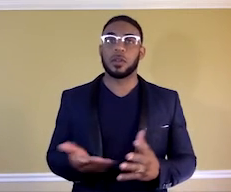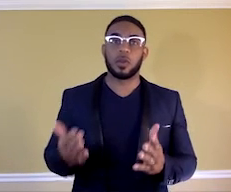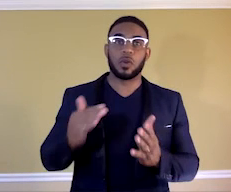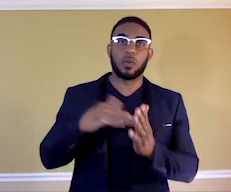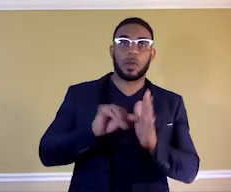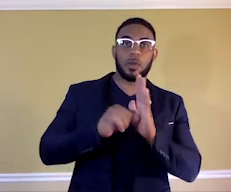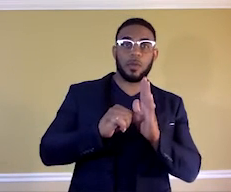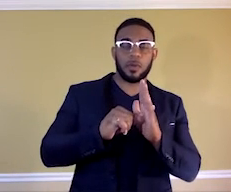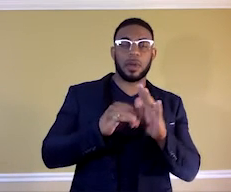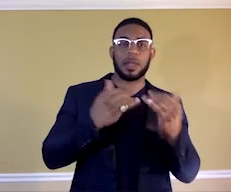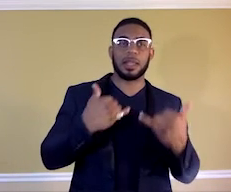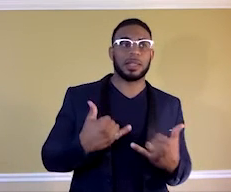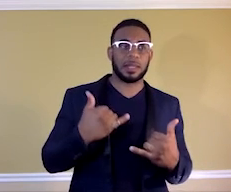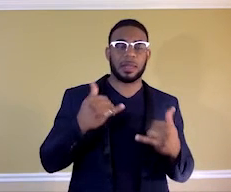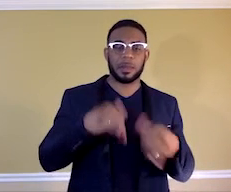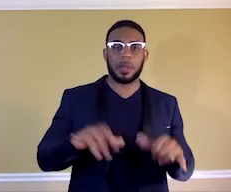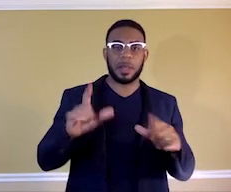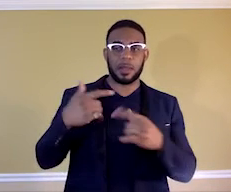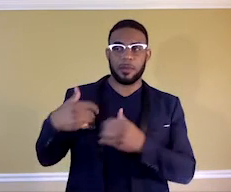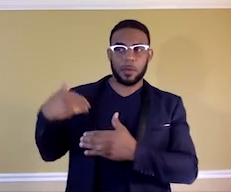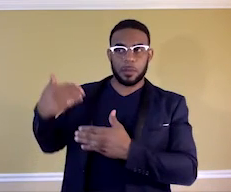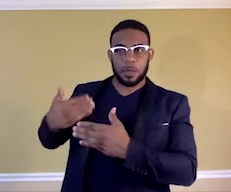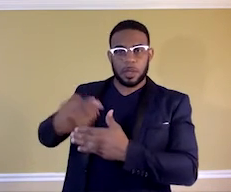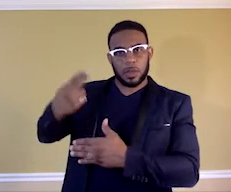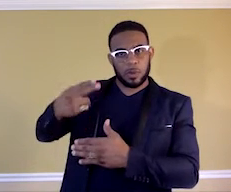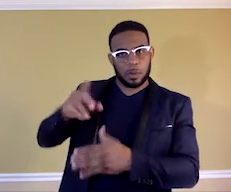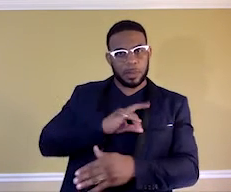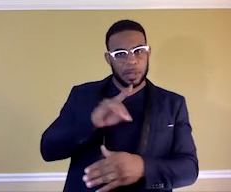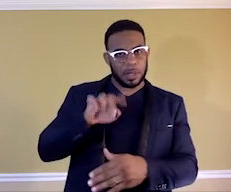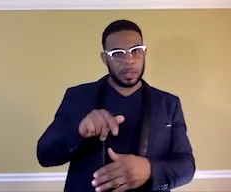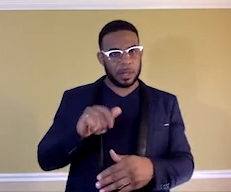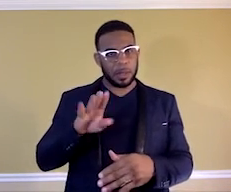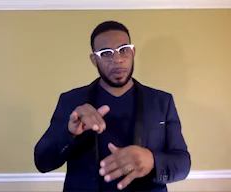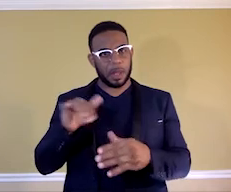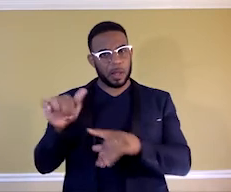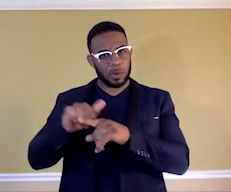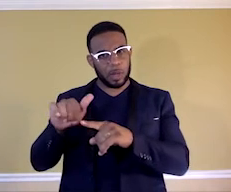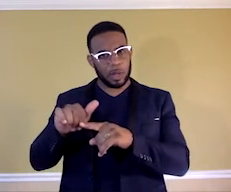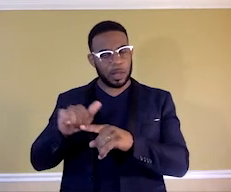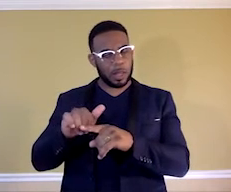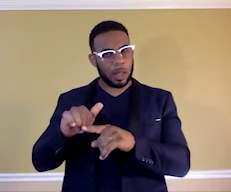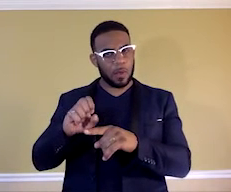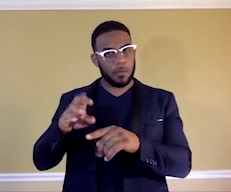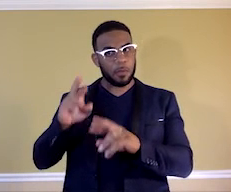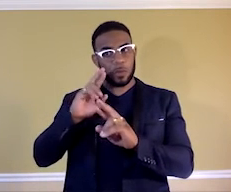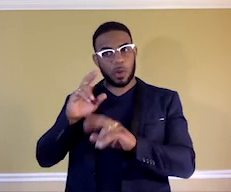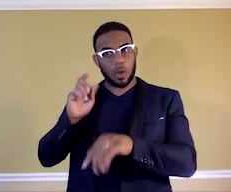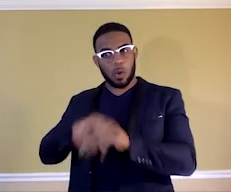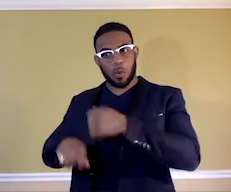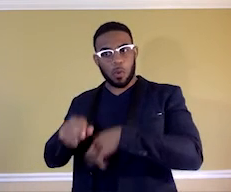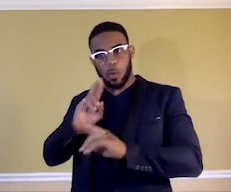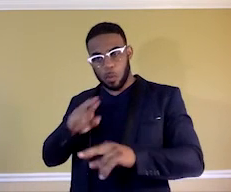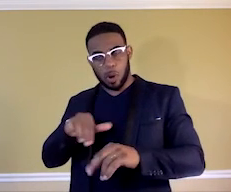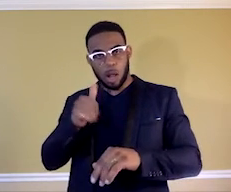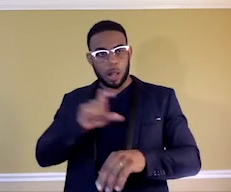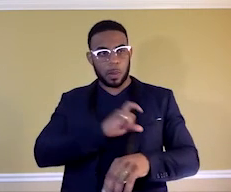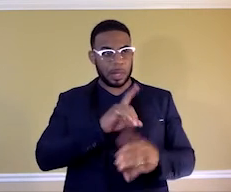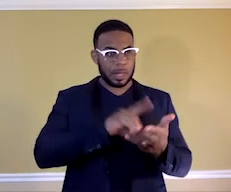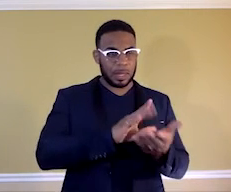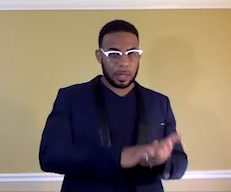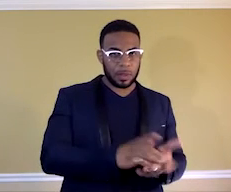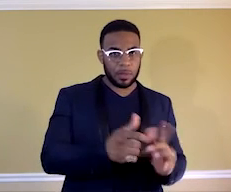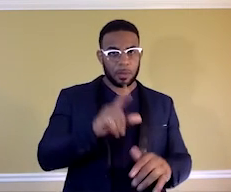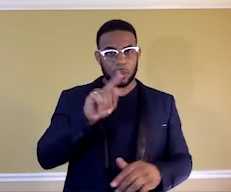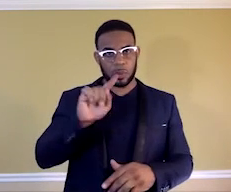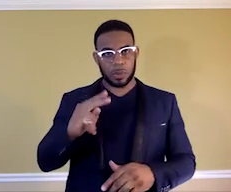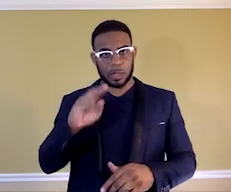reinforcing existing patterns that came from historical police data. And by training off of the arrest reports and other police documentation from the